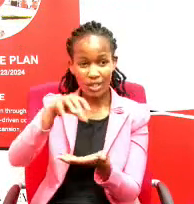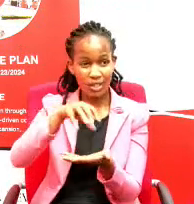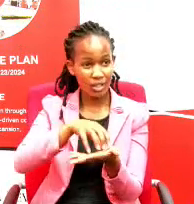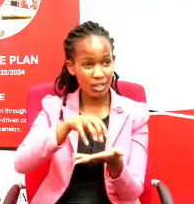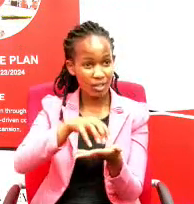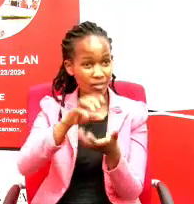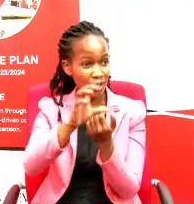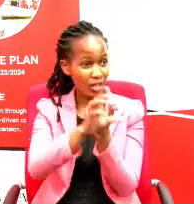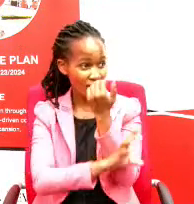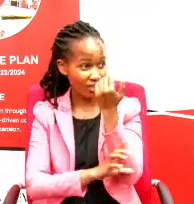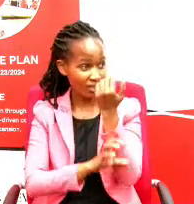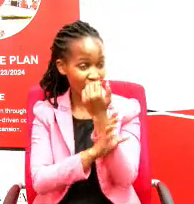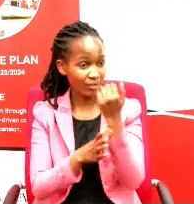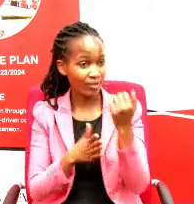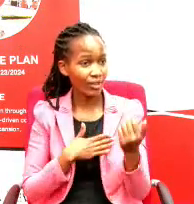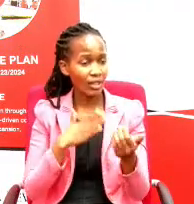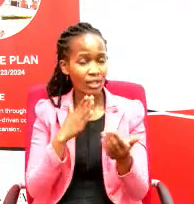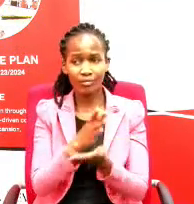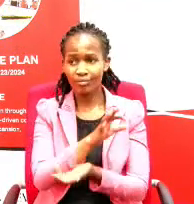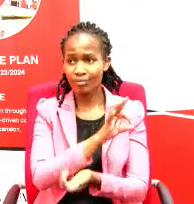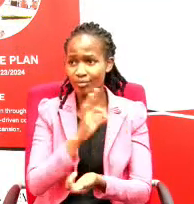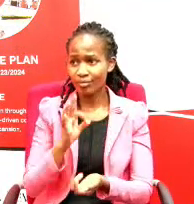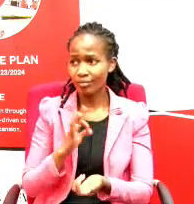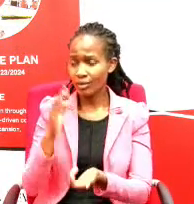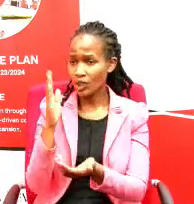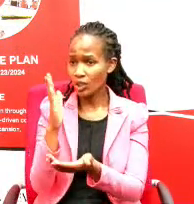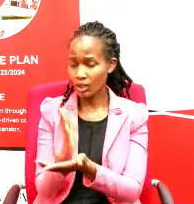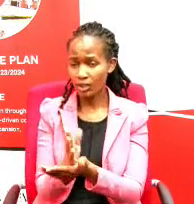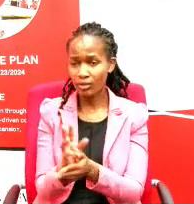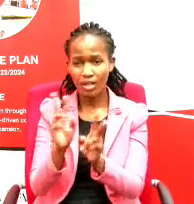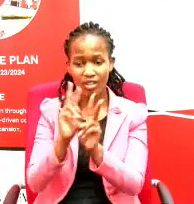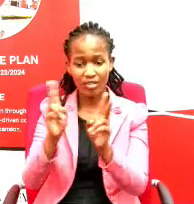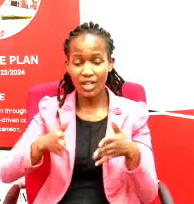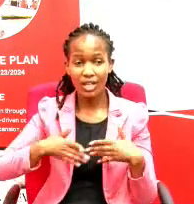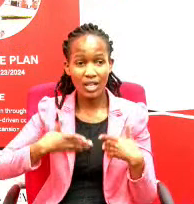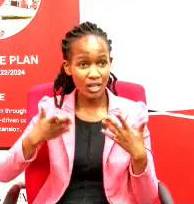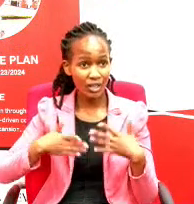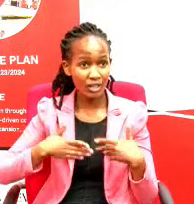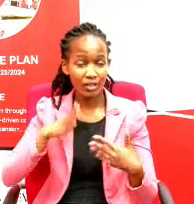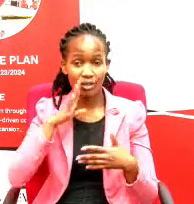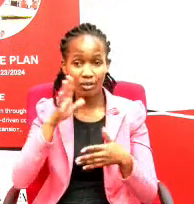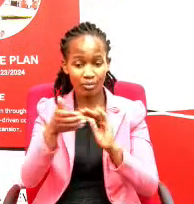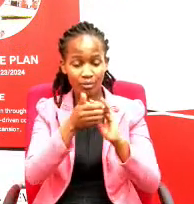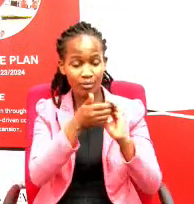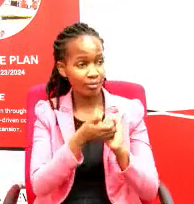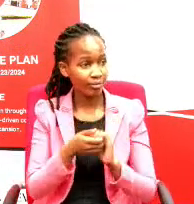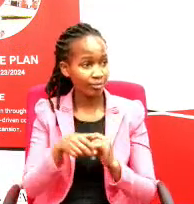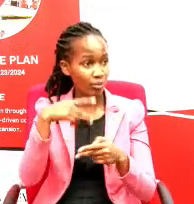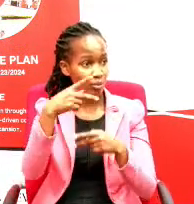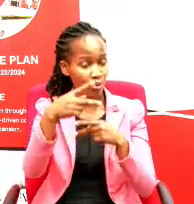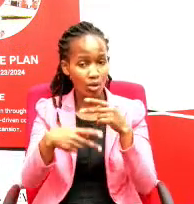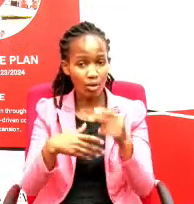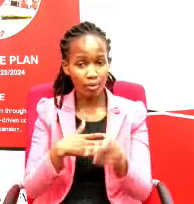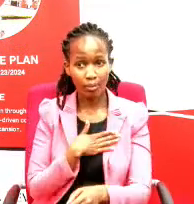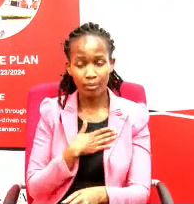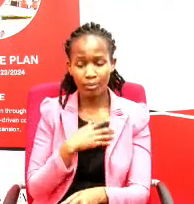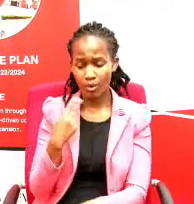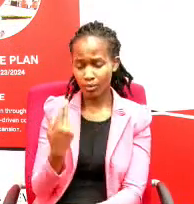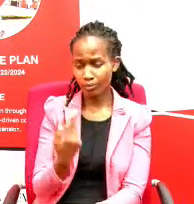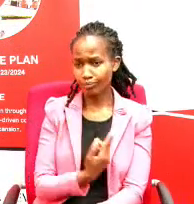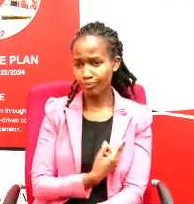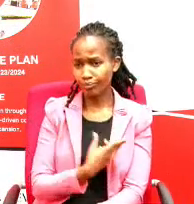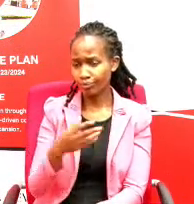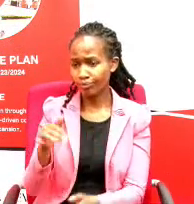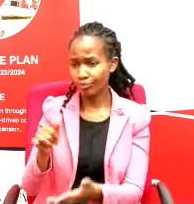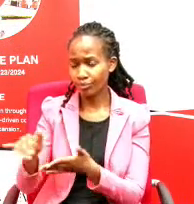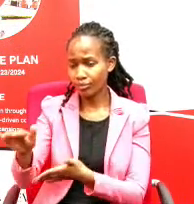stations countrywide. And the staff were actually very happy to be engaged in this process, and for us to go to